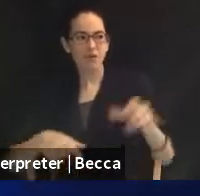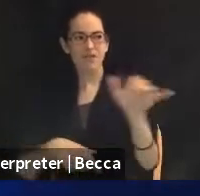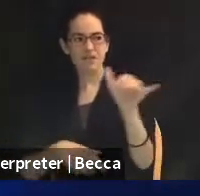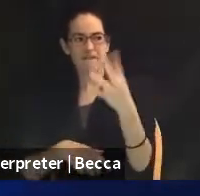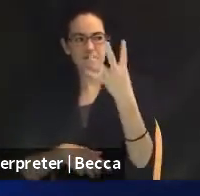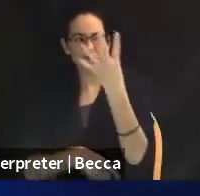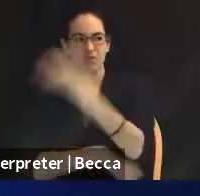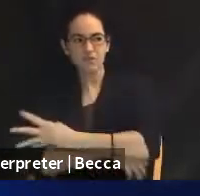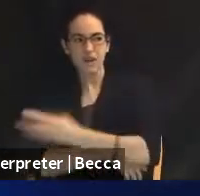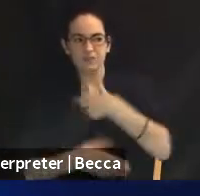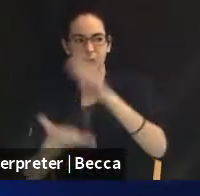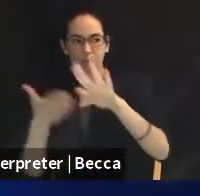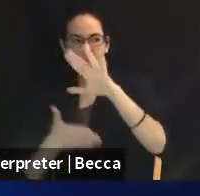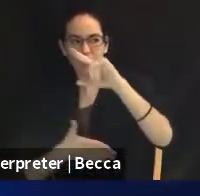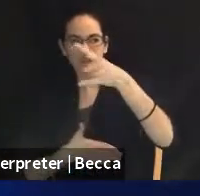We're dumb.